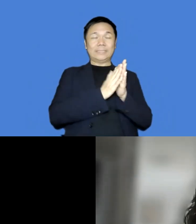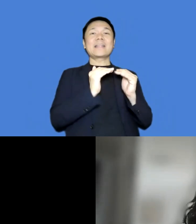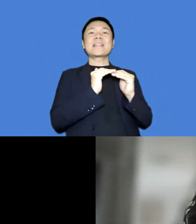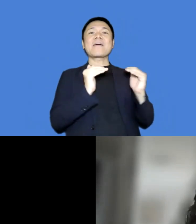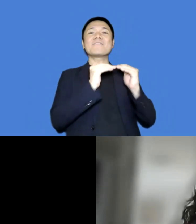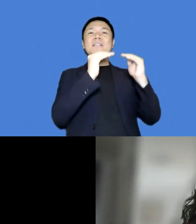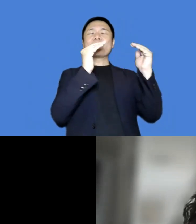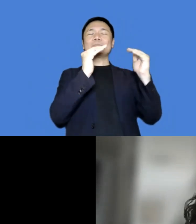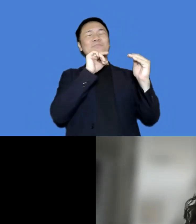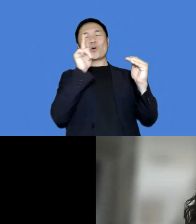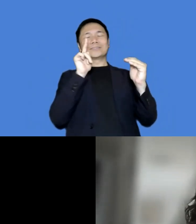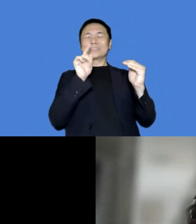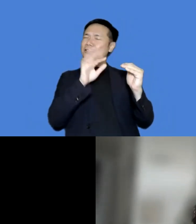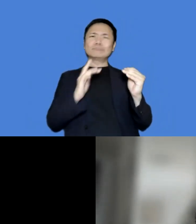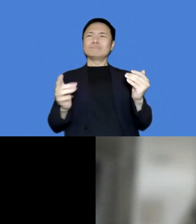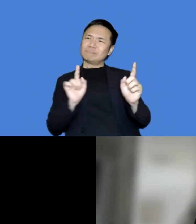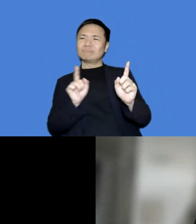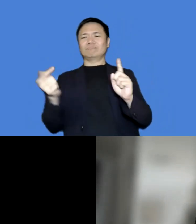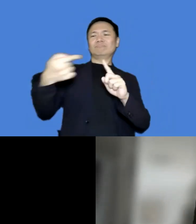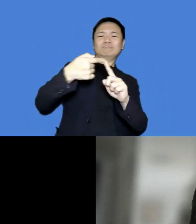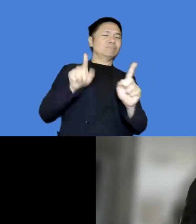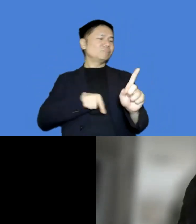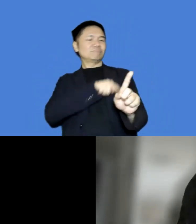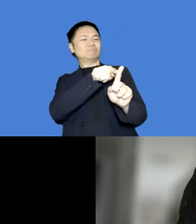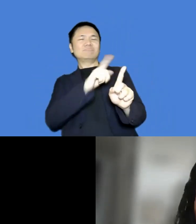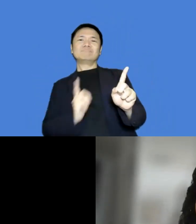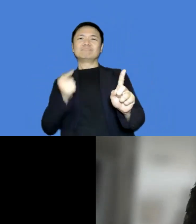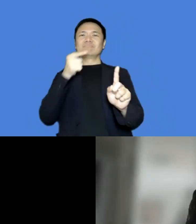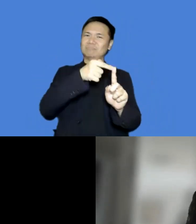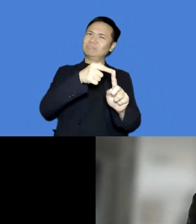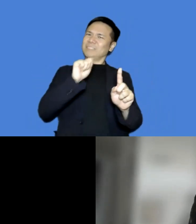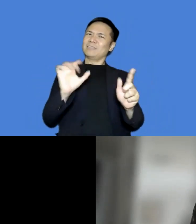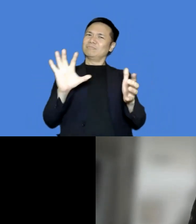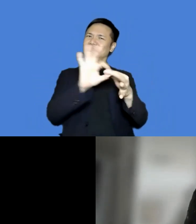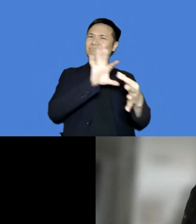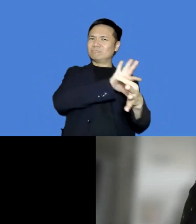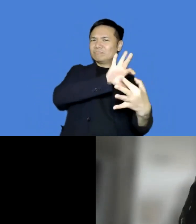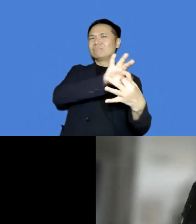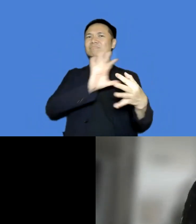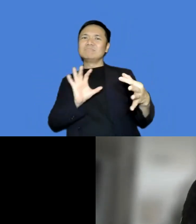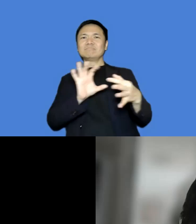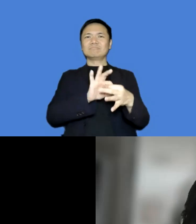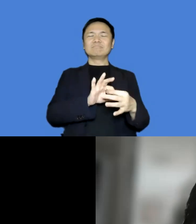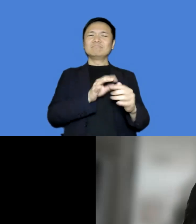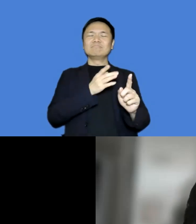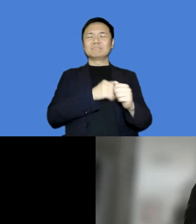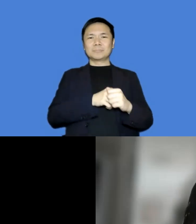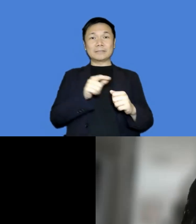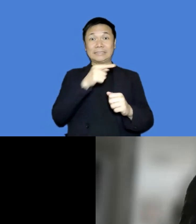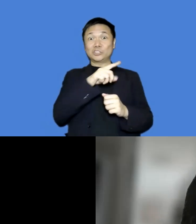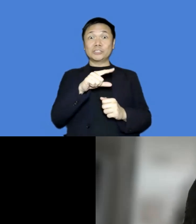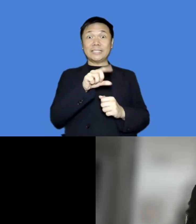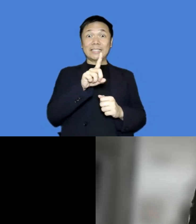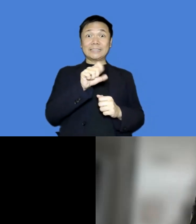said different ways of participating. If we're looking at the Global Disability Summit